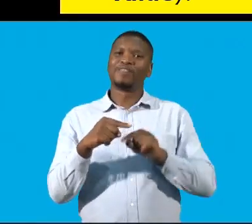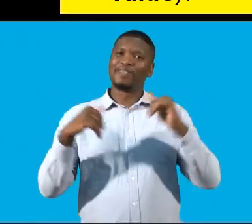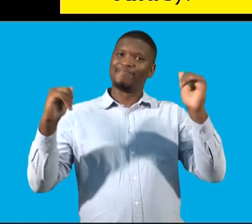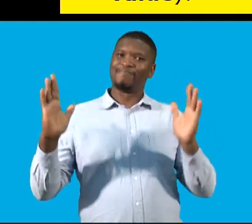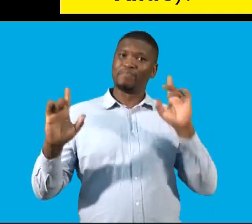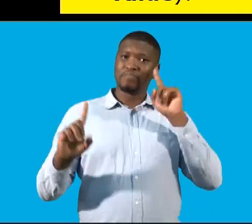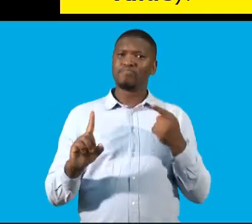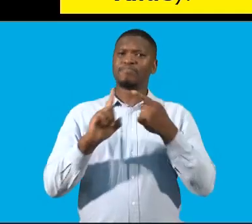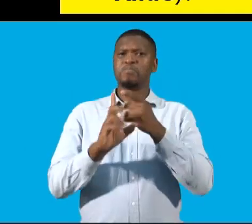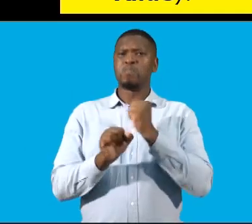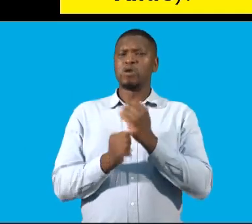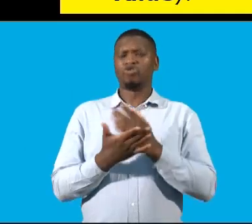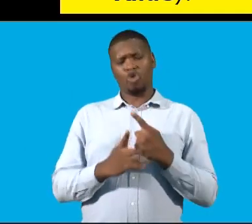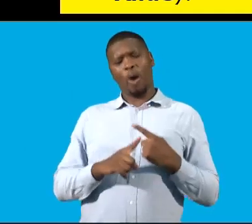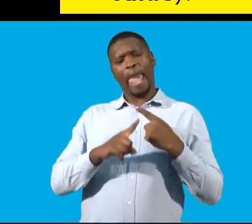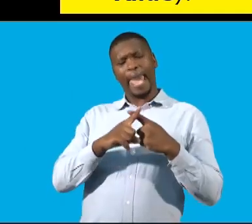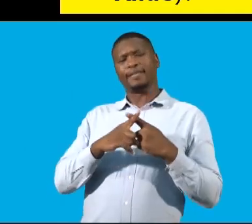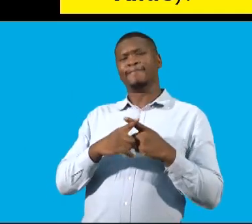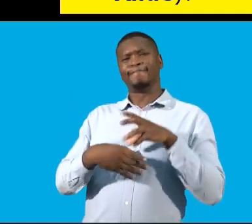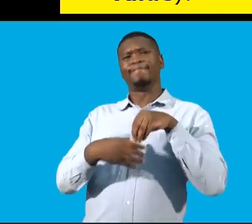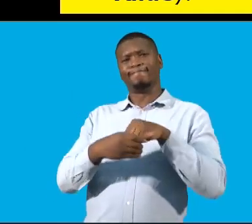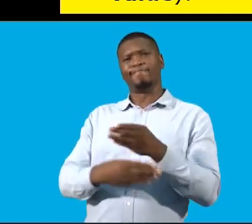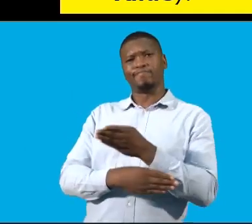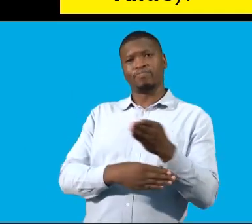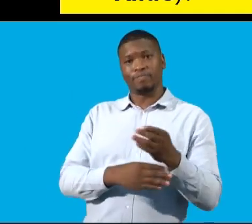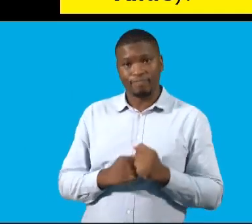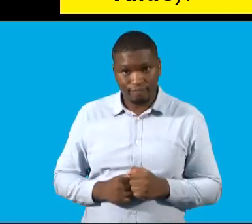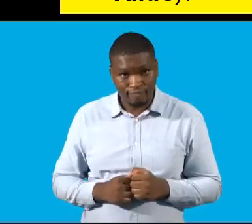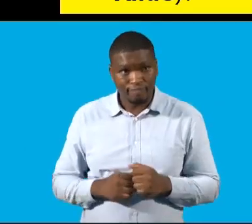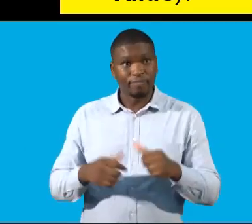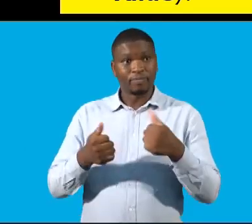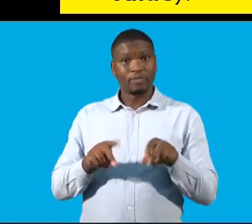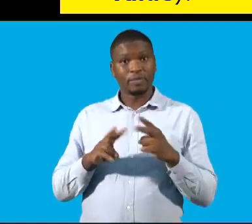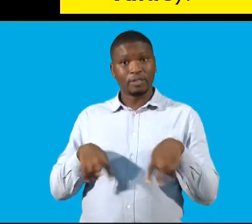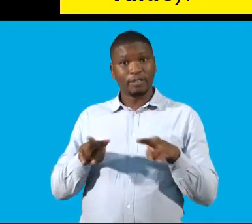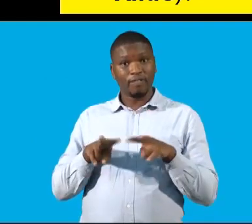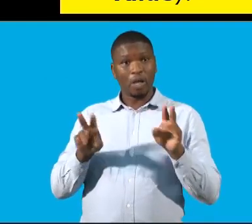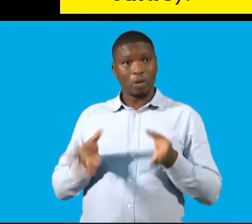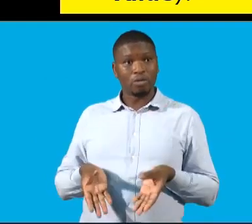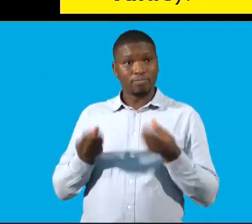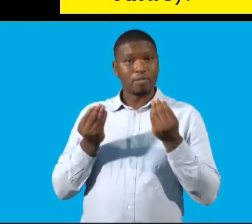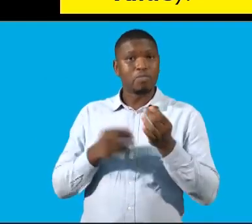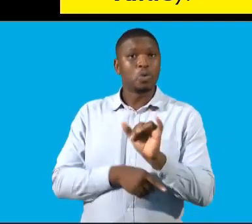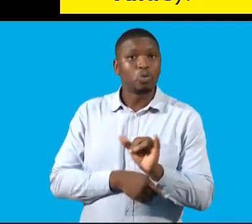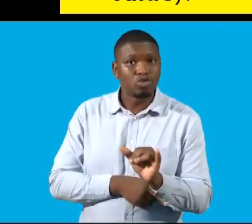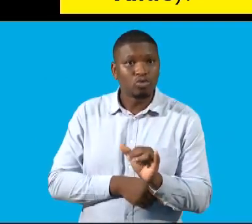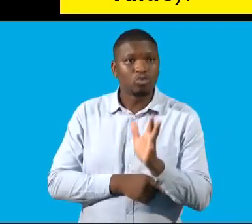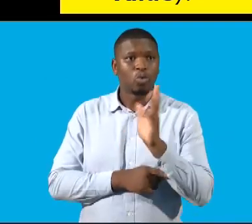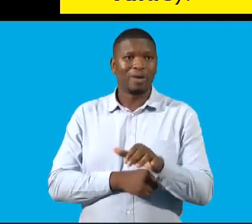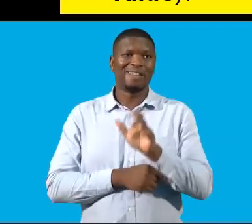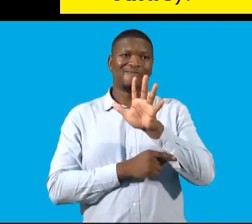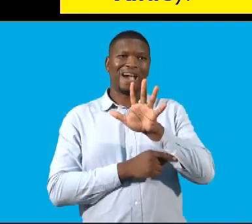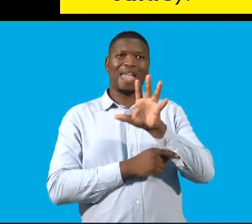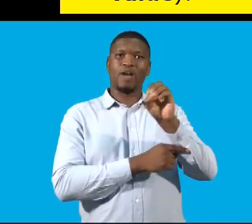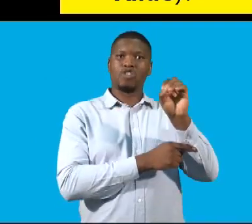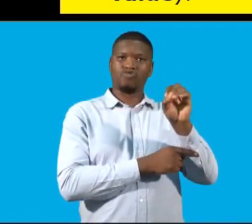that big bracket there, just so that we can make X the subject of the formula. And the value that we are going to get there in installments is going